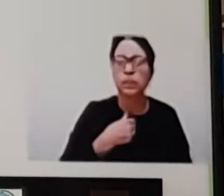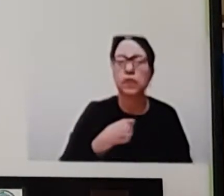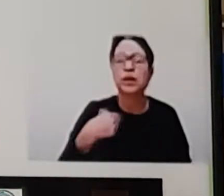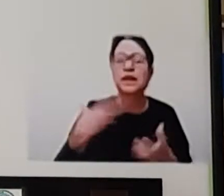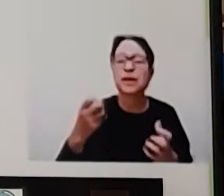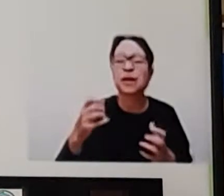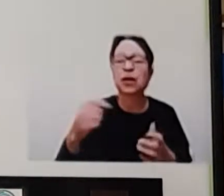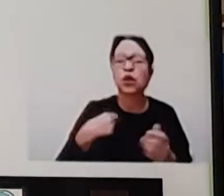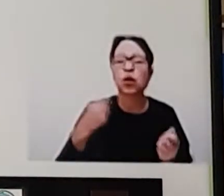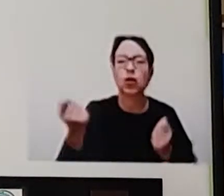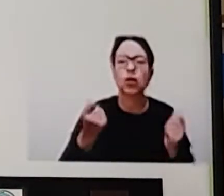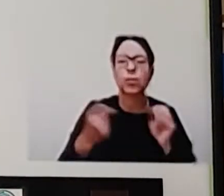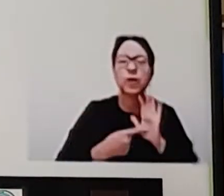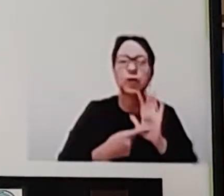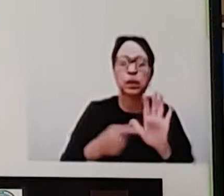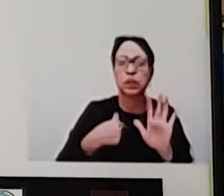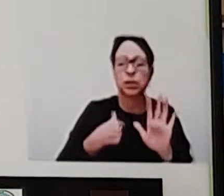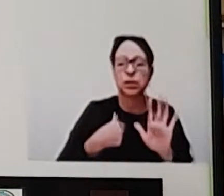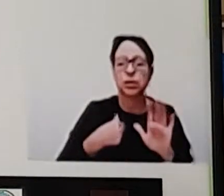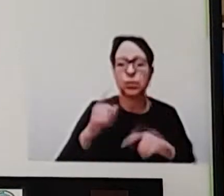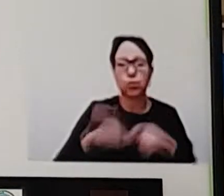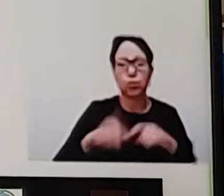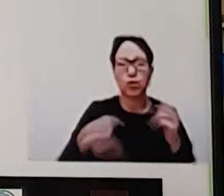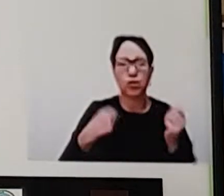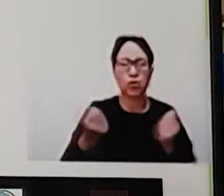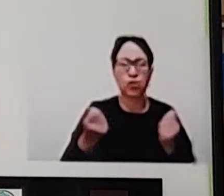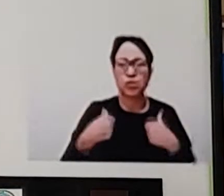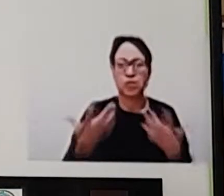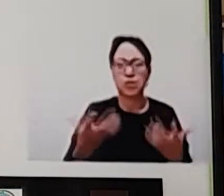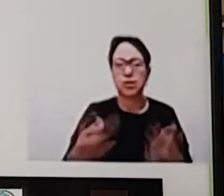I cannot control the website, the PowerPoint.